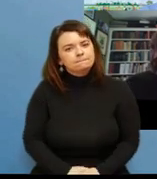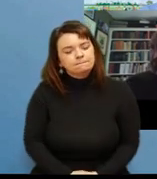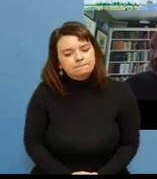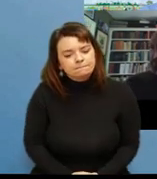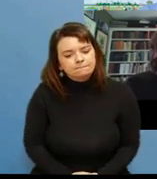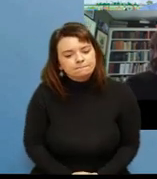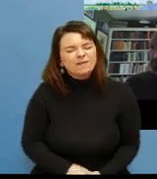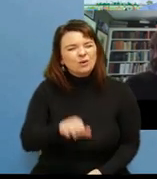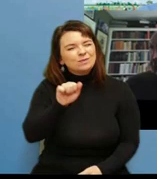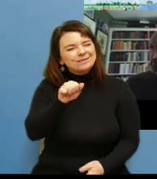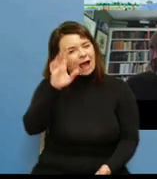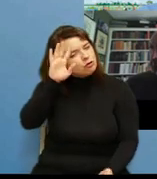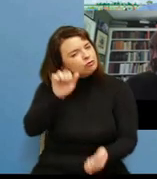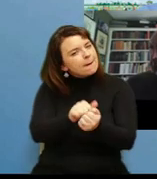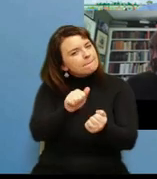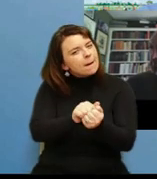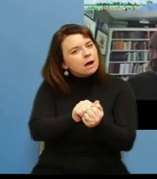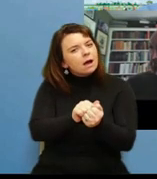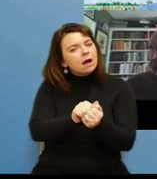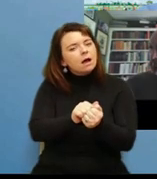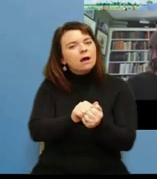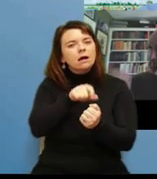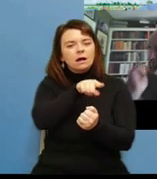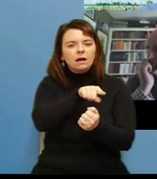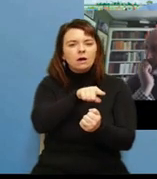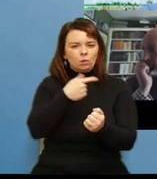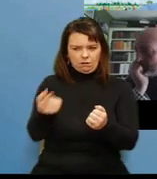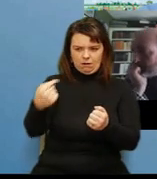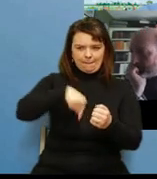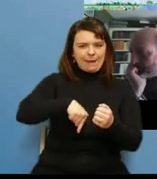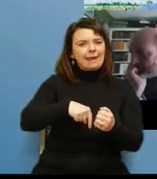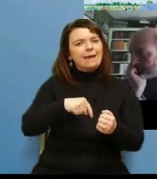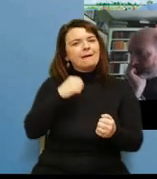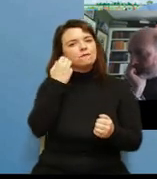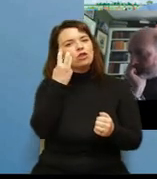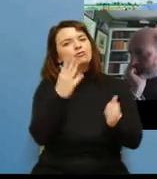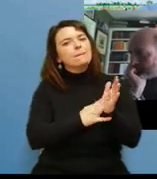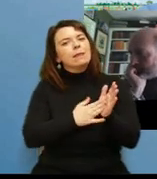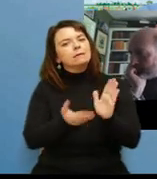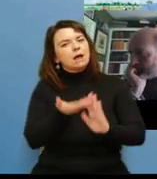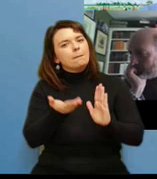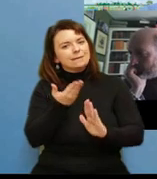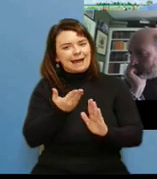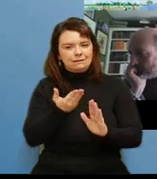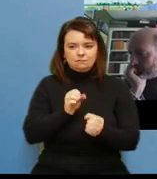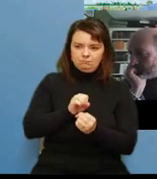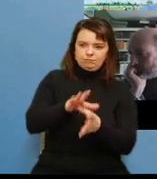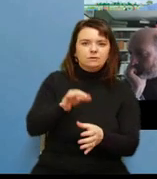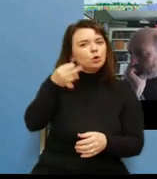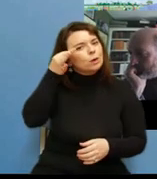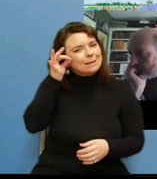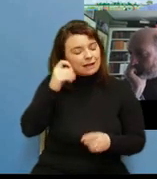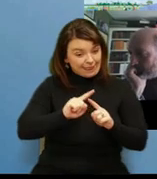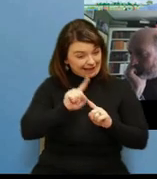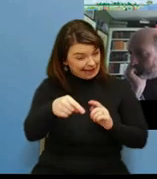recall Lois would come ideally every 3 months to give an update to the committee. Yeah. So probably next month it